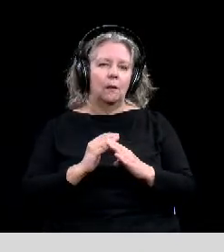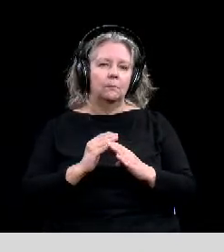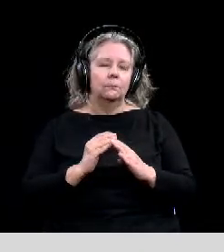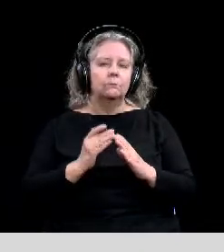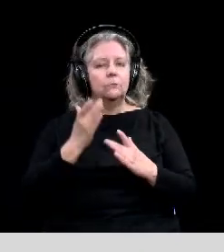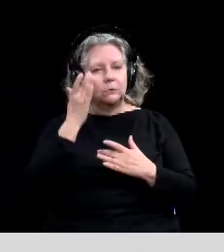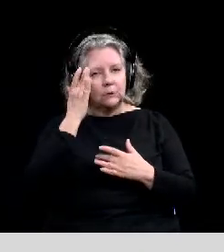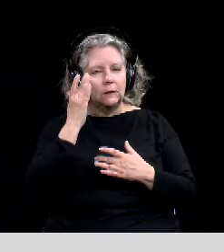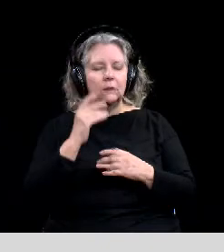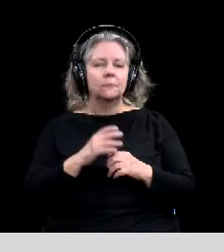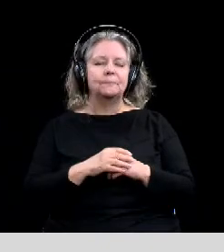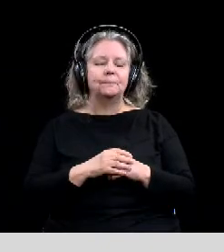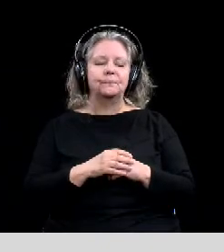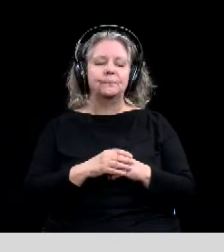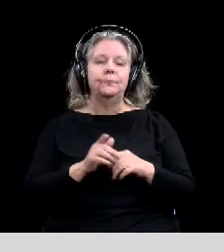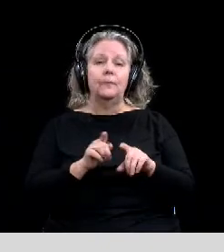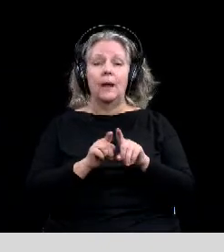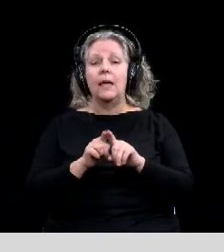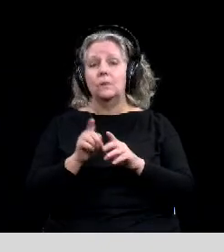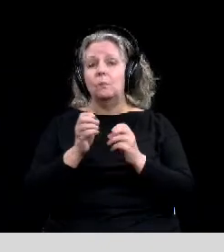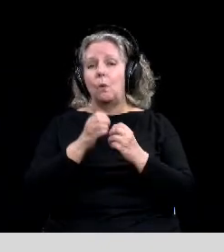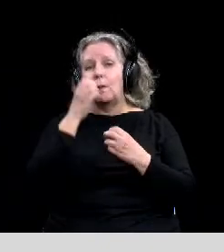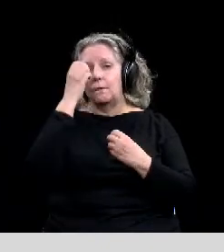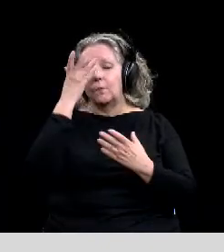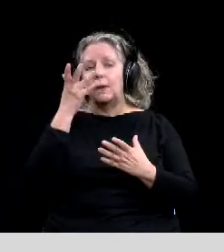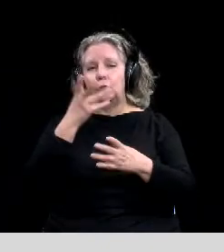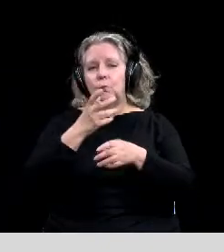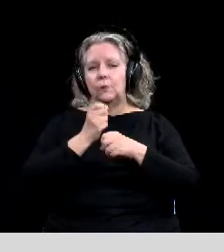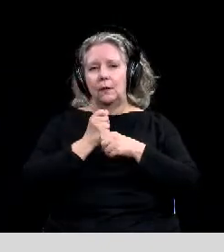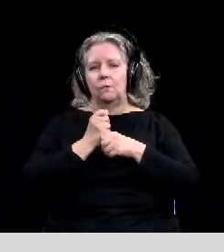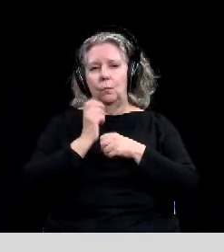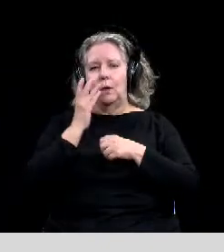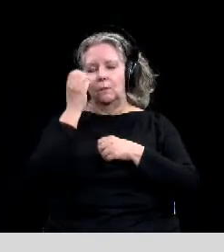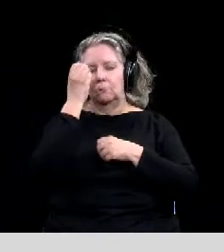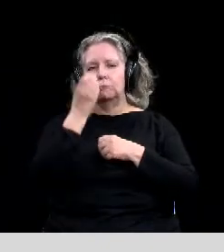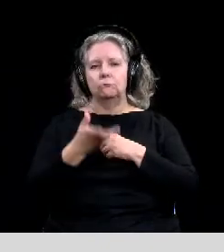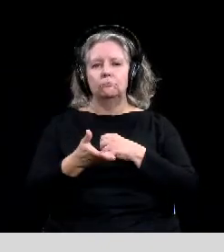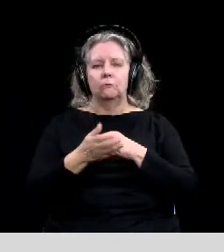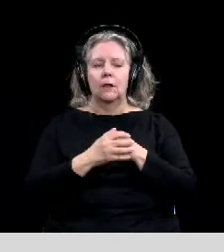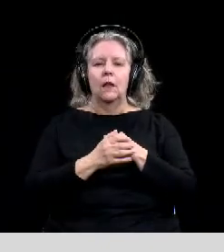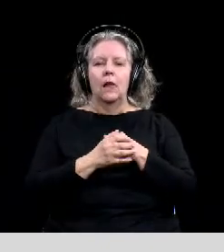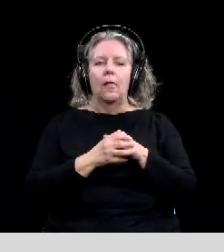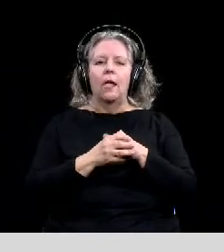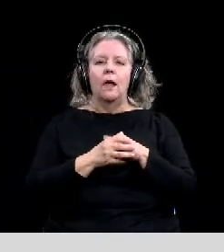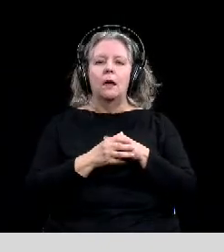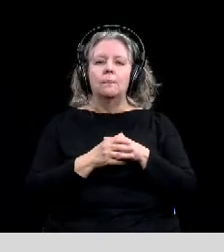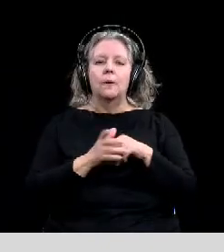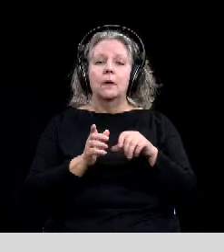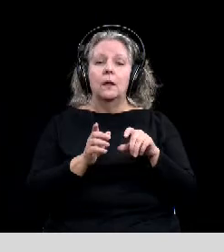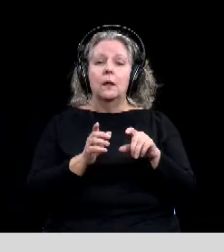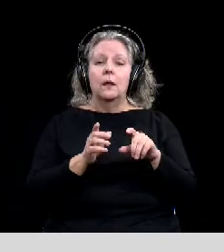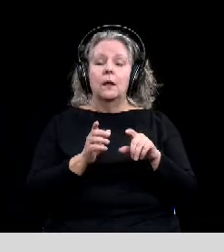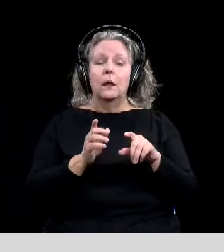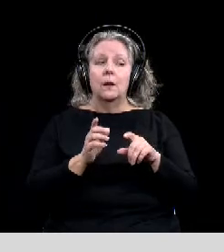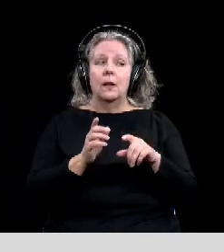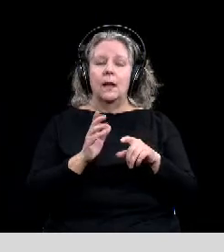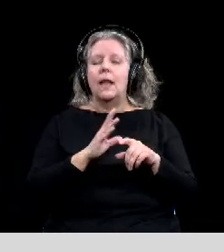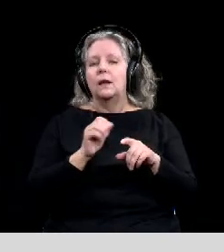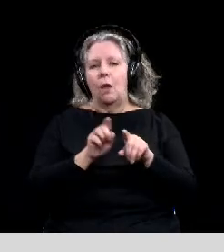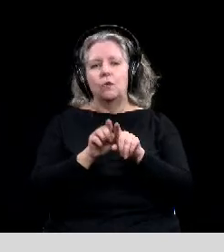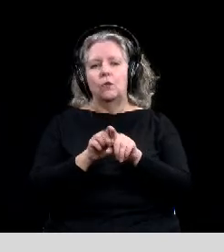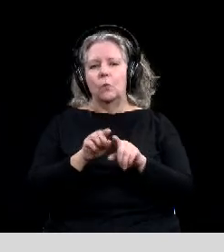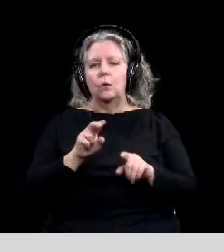We'll obviously it will be all in the media as well. So the P1, the Brazilian